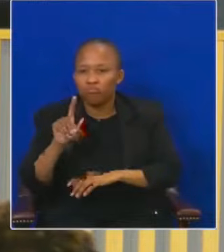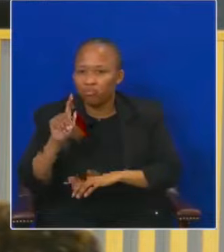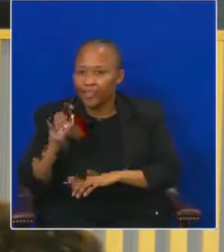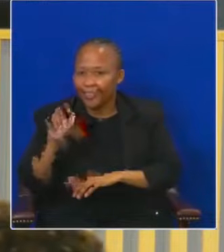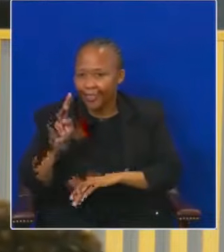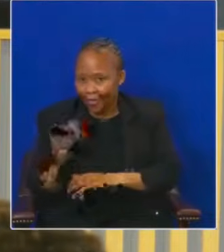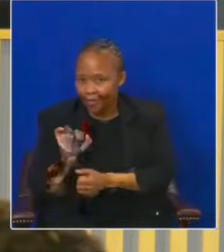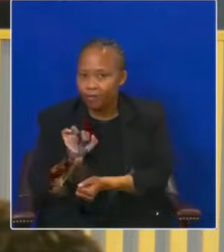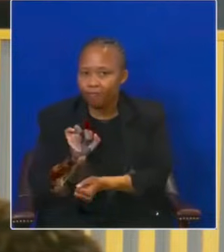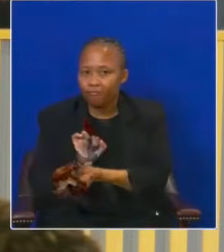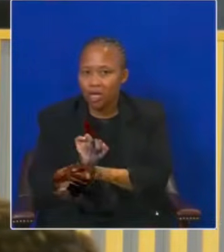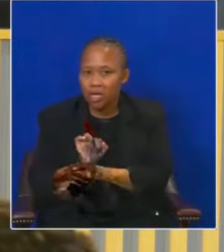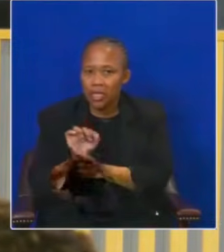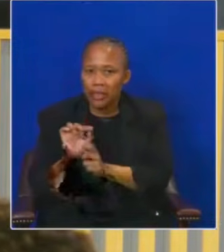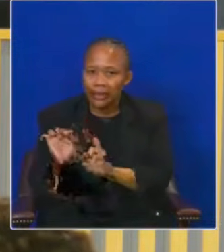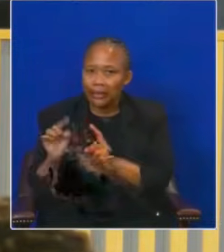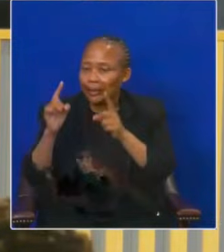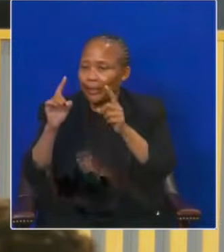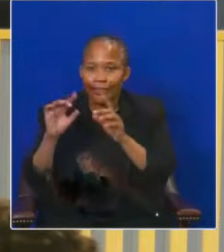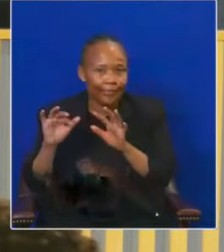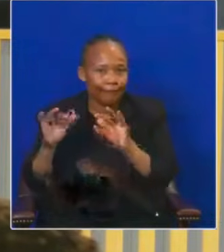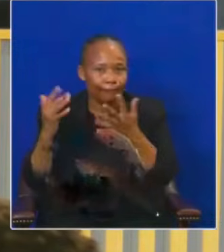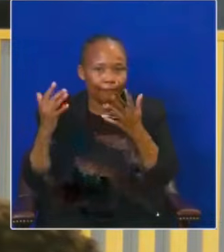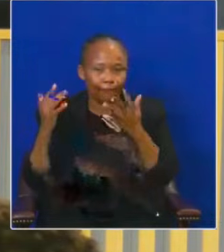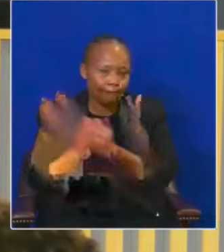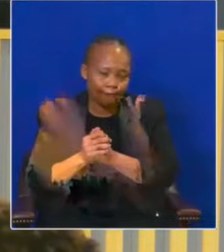he evaded the police.